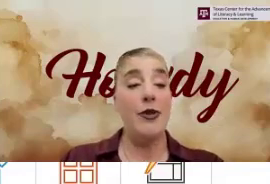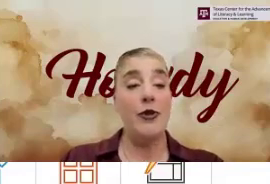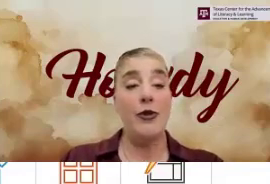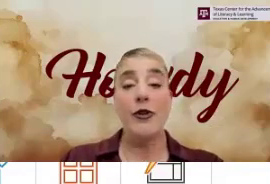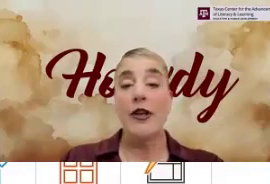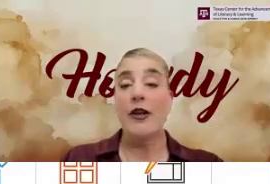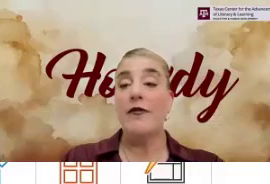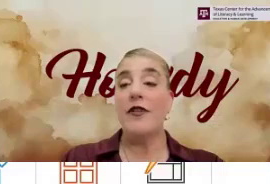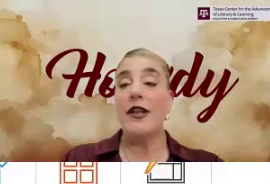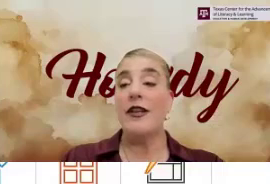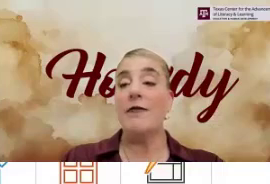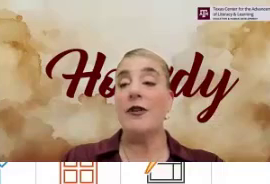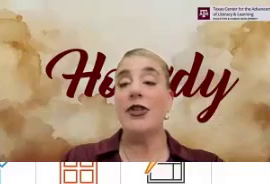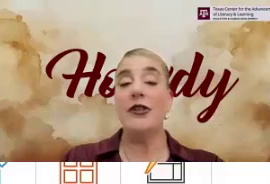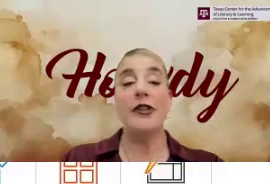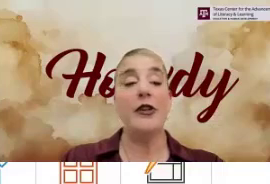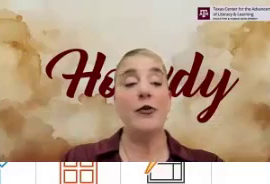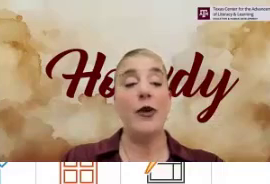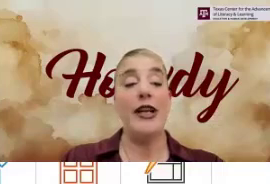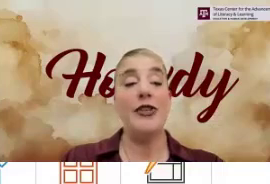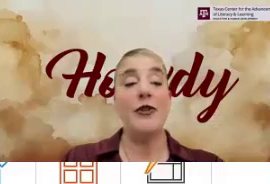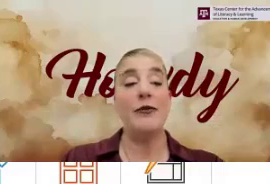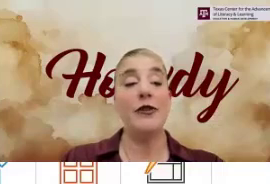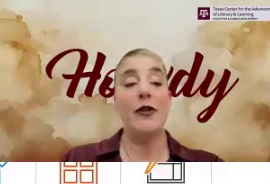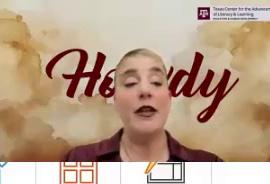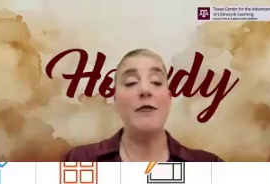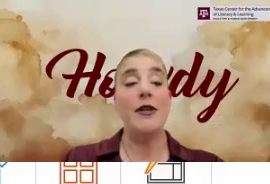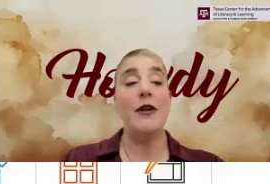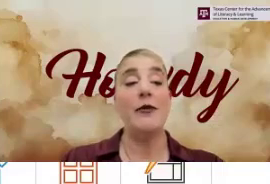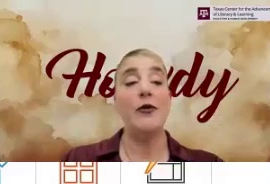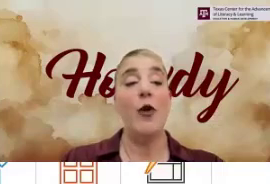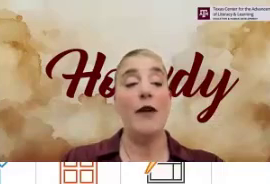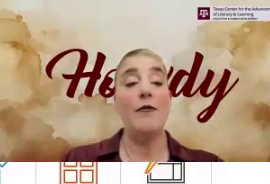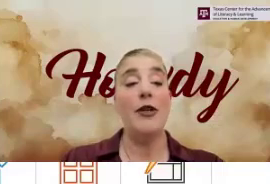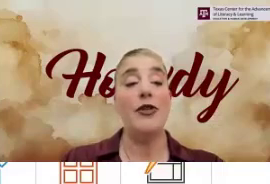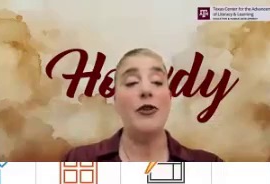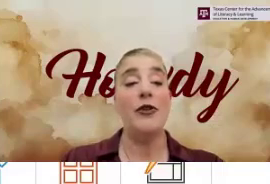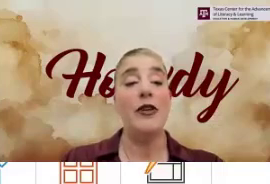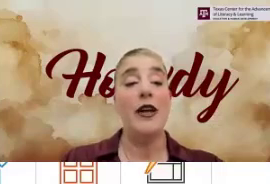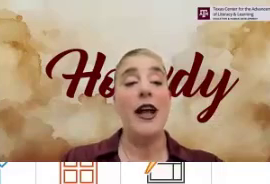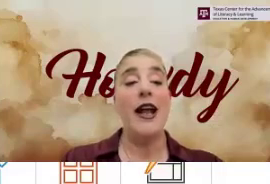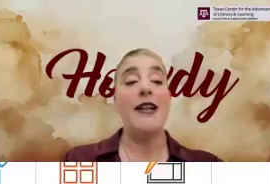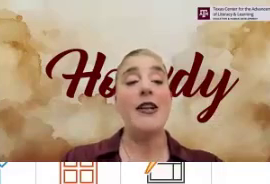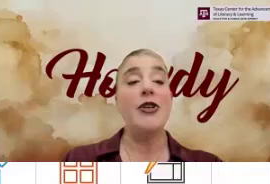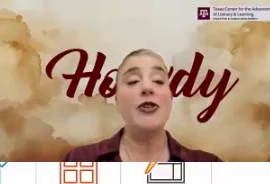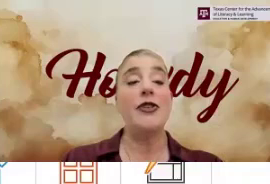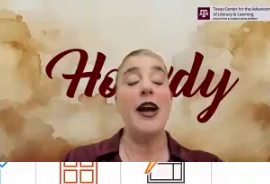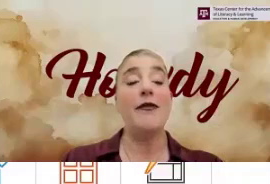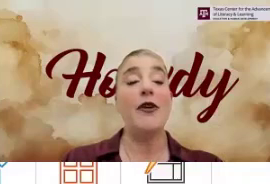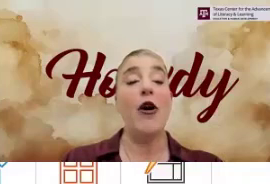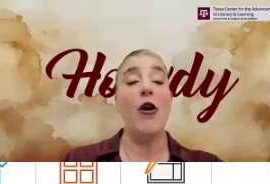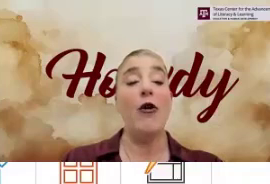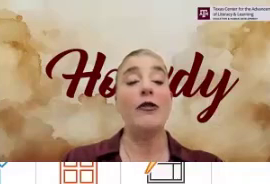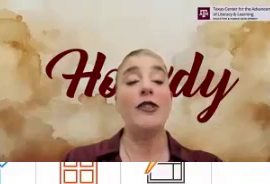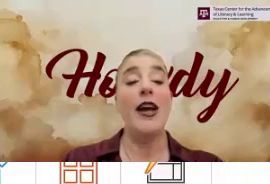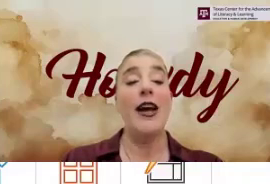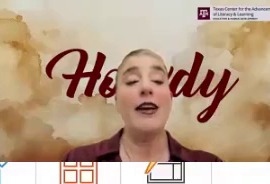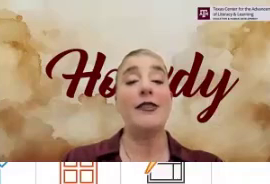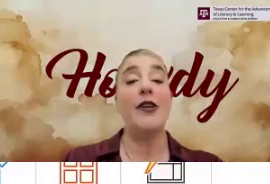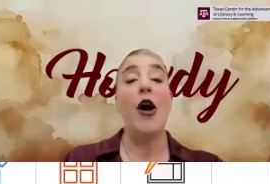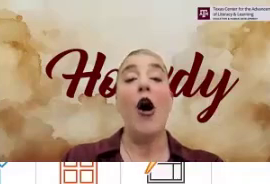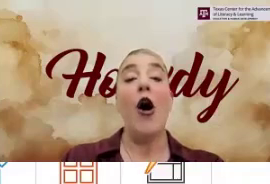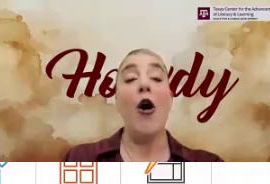to capture the images and arrange them so that it becomes one picture? And then you just have to